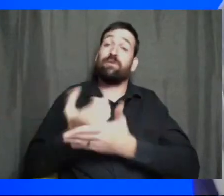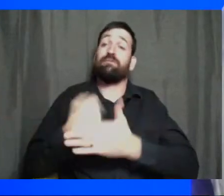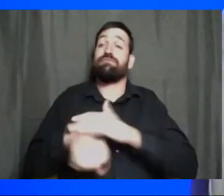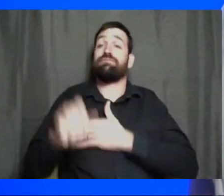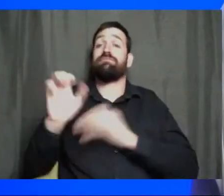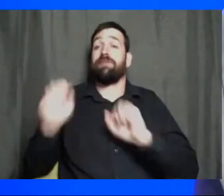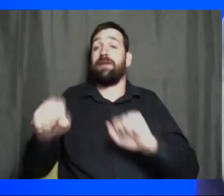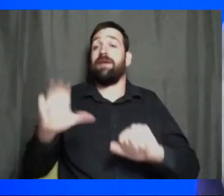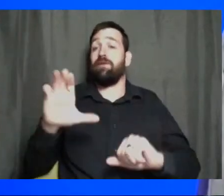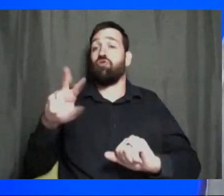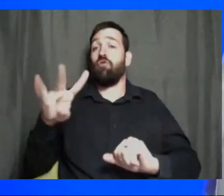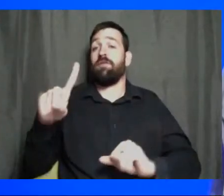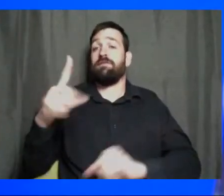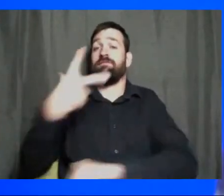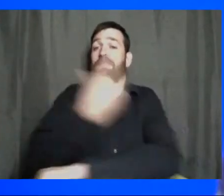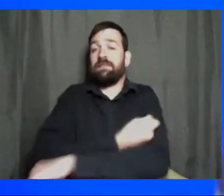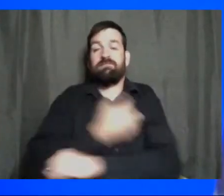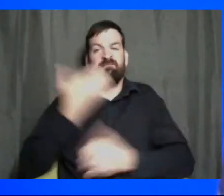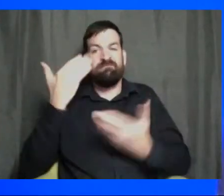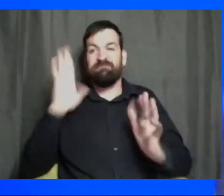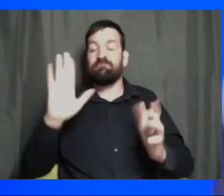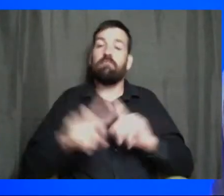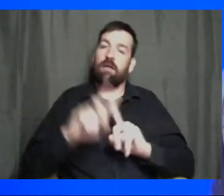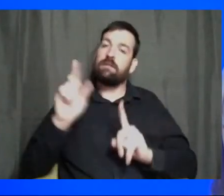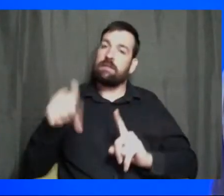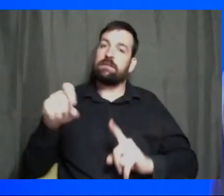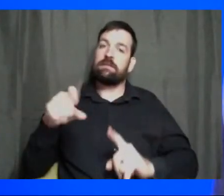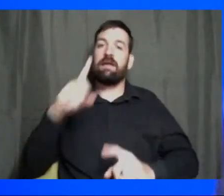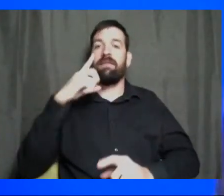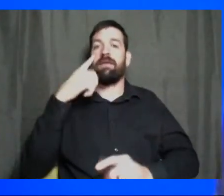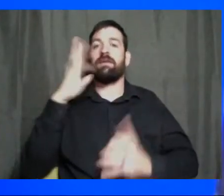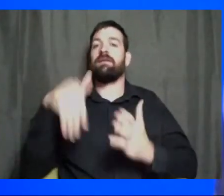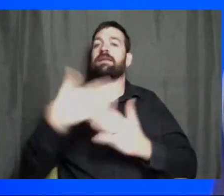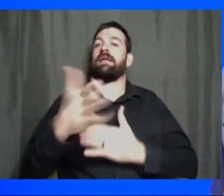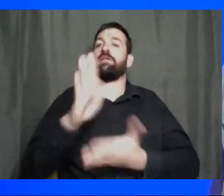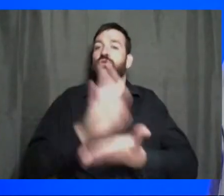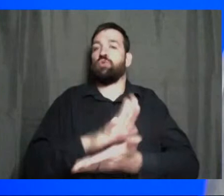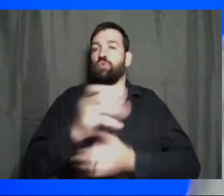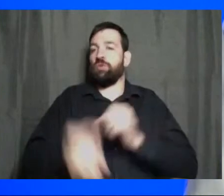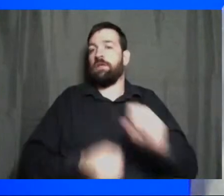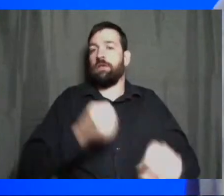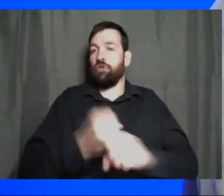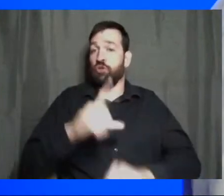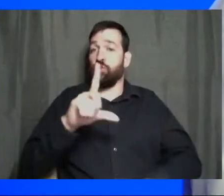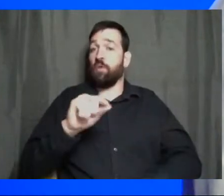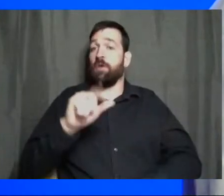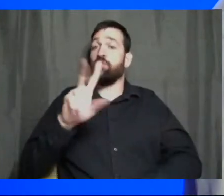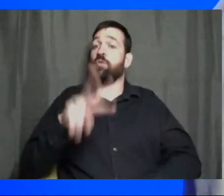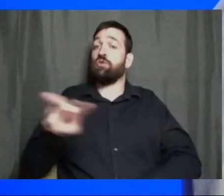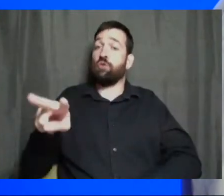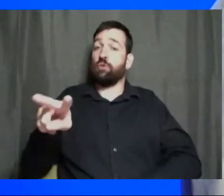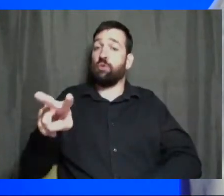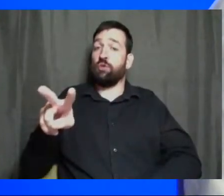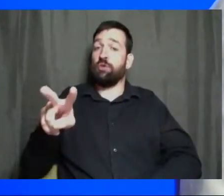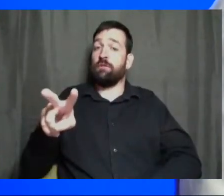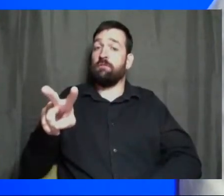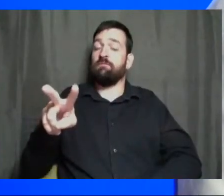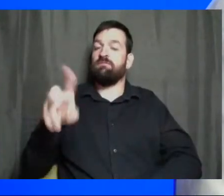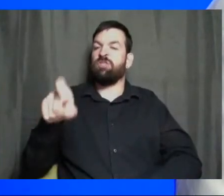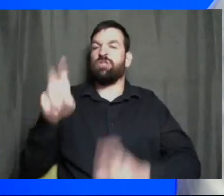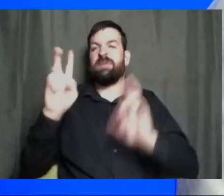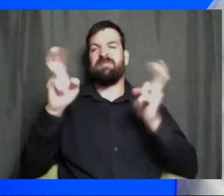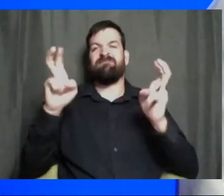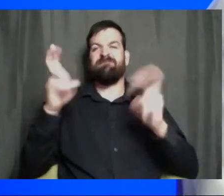don't know. But I think, yes, the next school year, 22, should be, quote, normal,